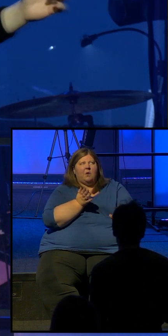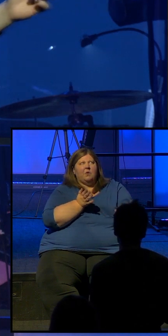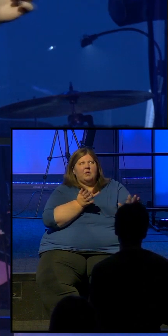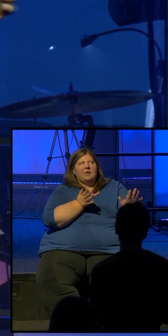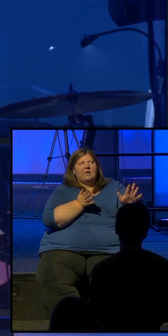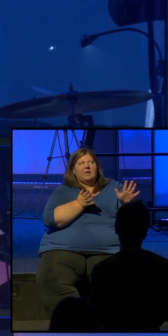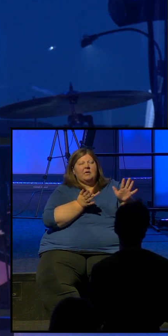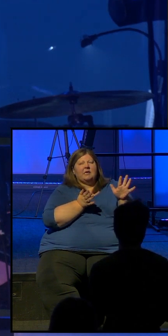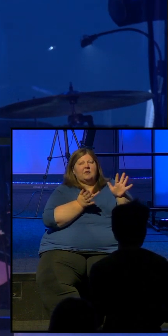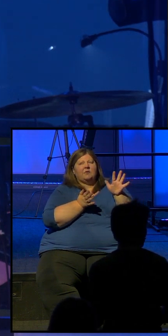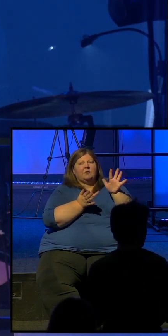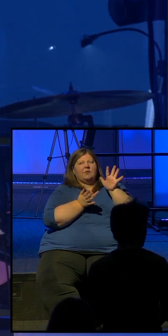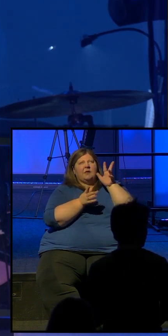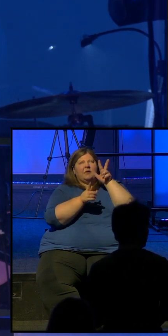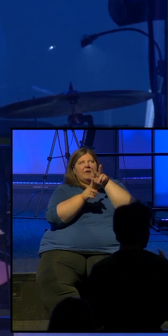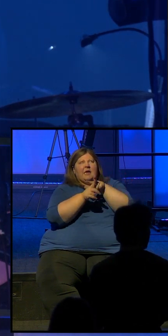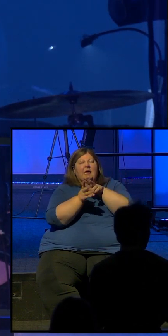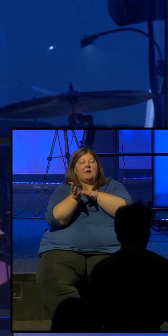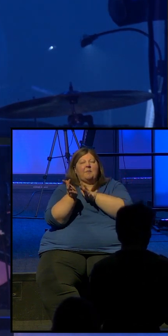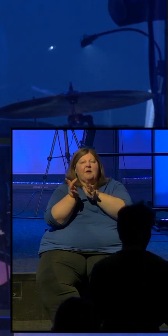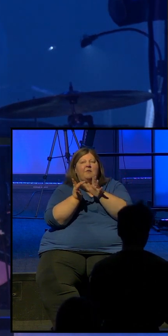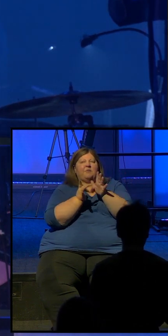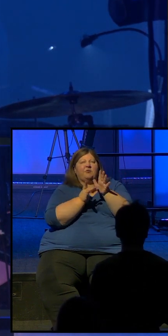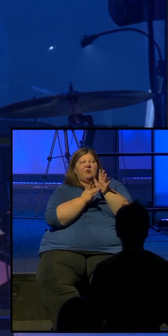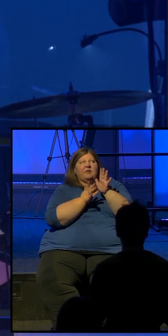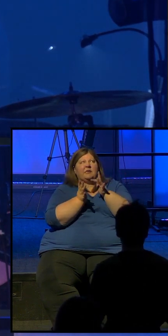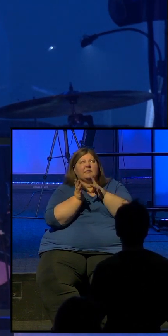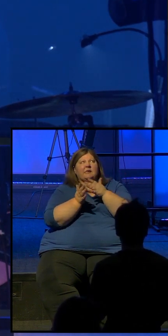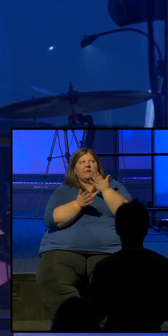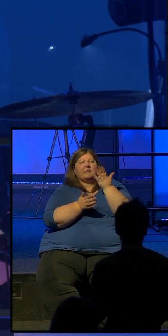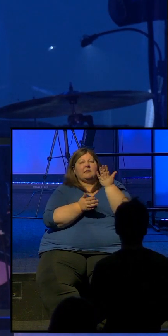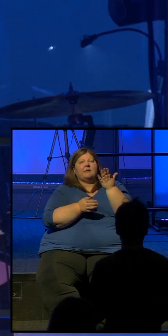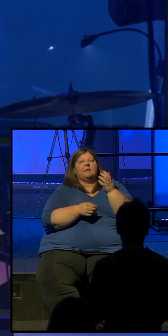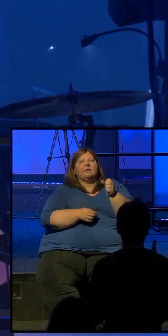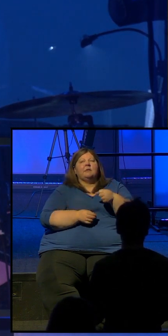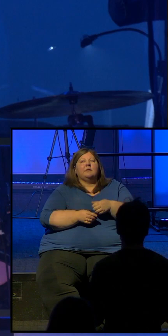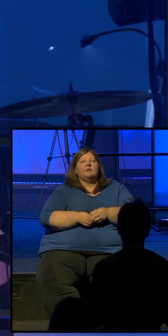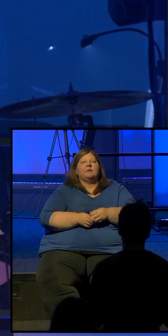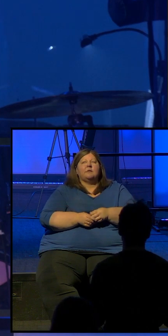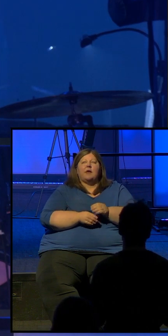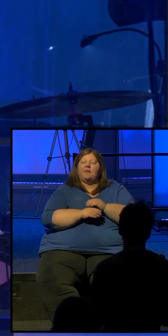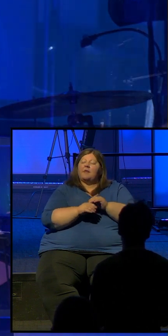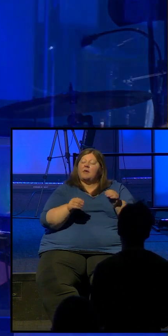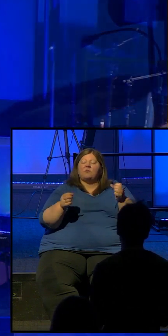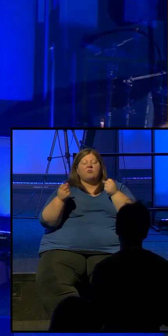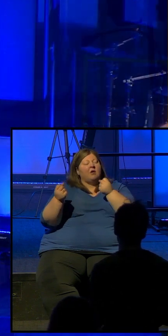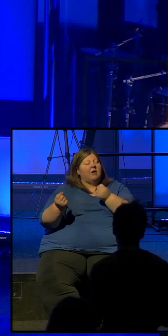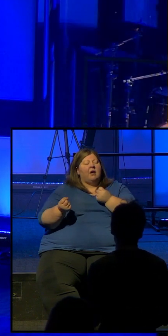Yes.